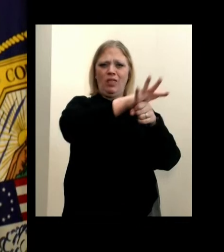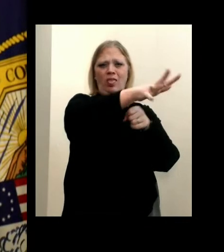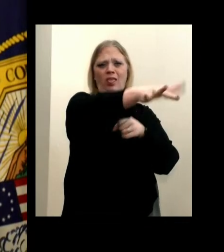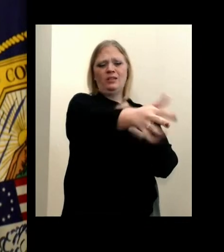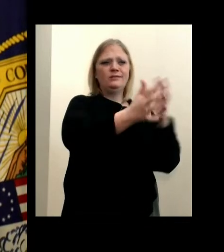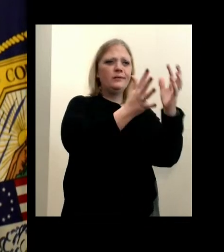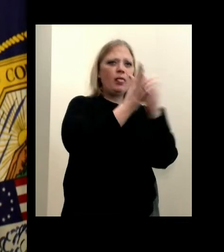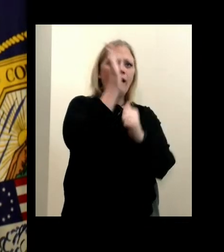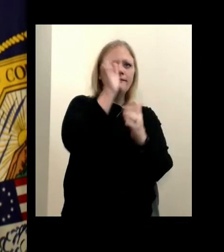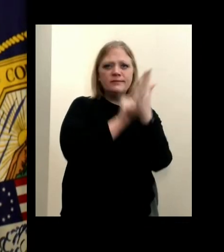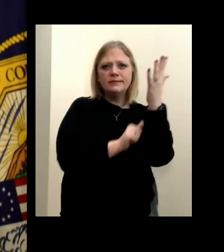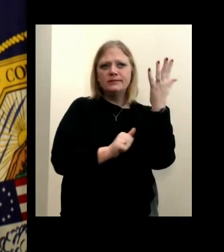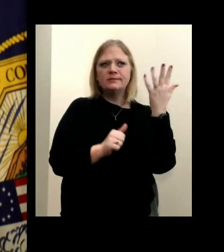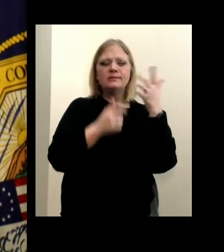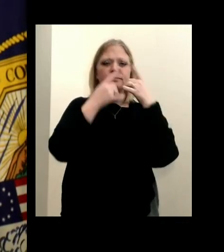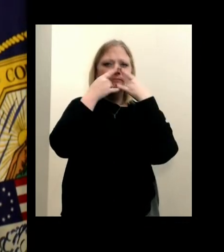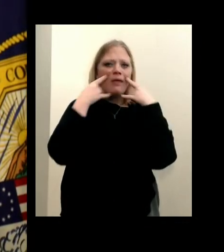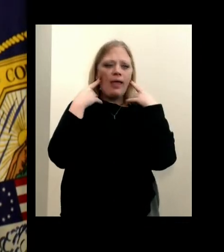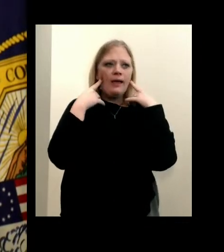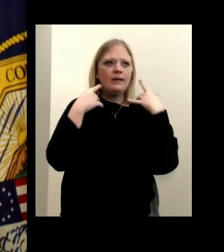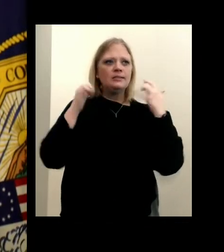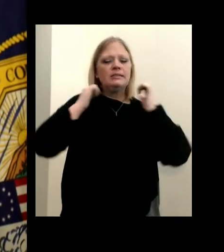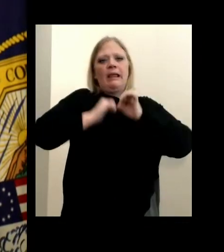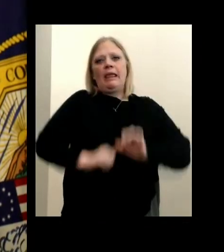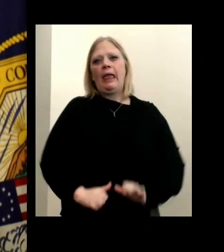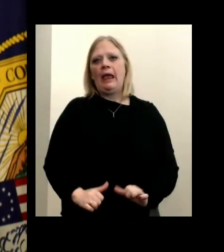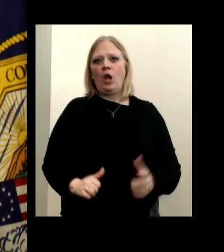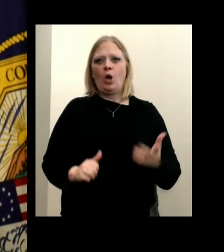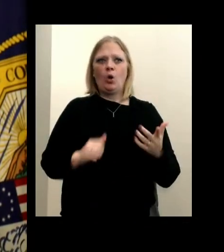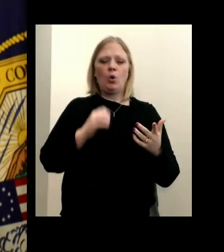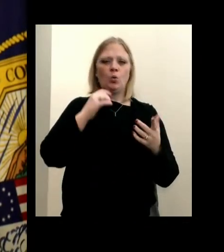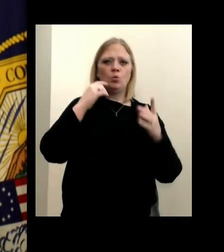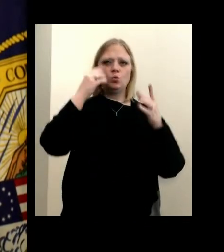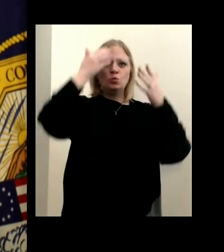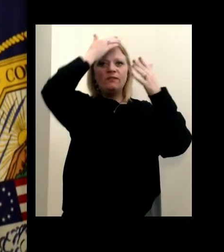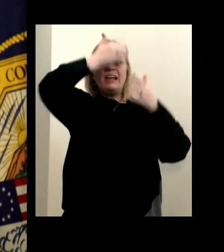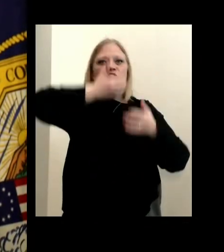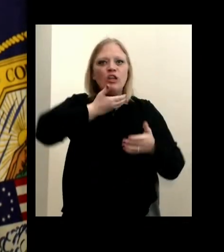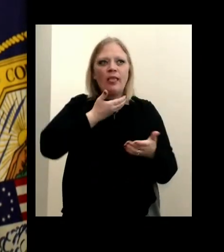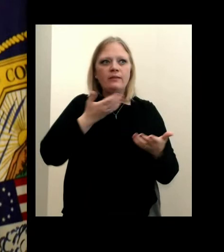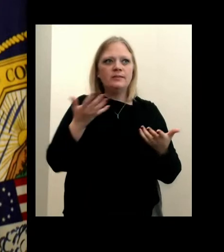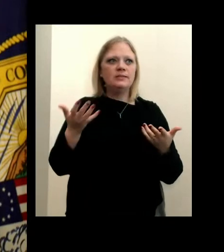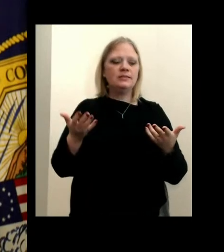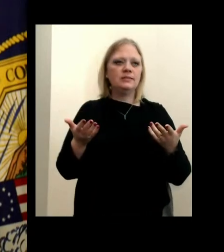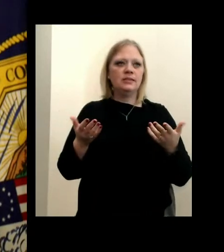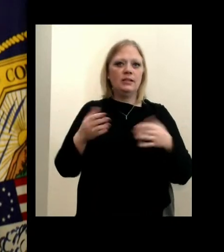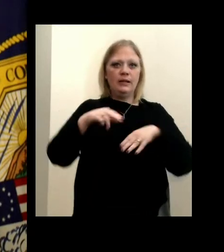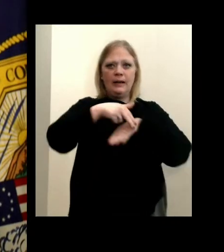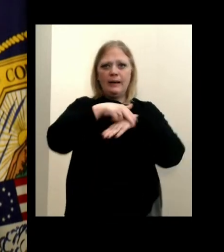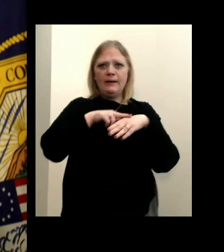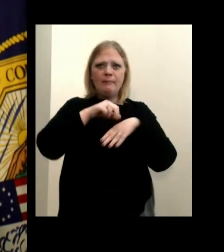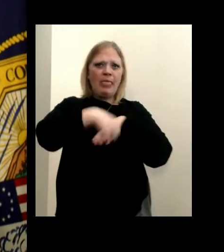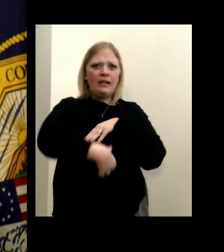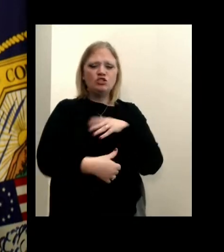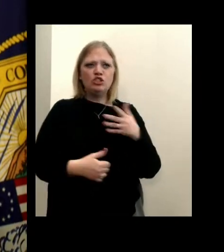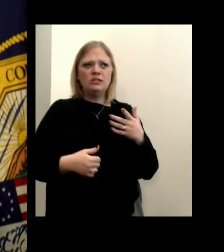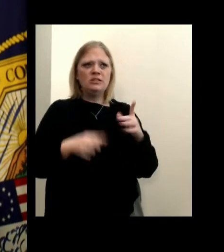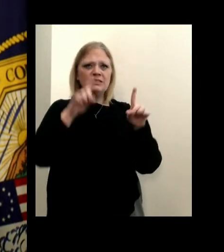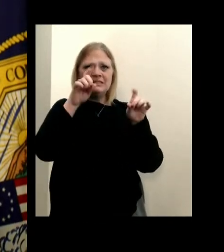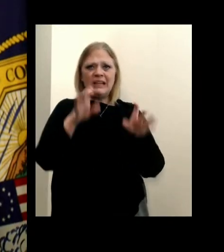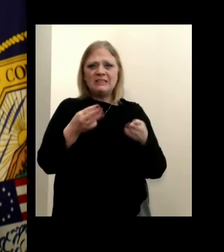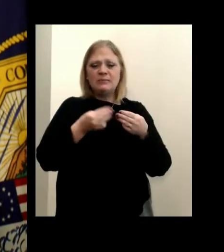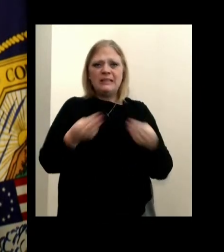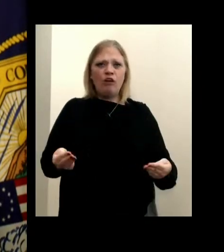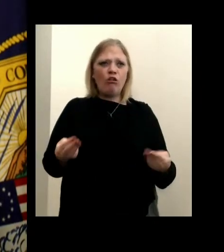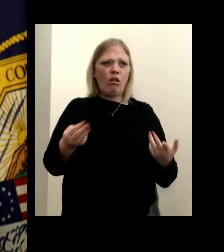gloves, of masks, of gowns, of face shields, of bandages, of testing material